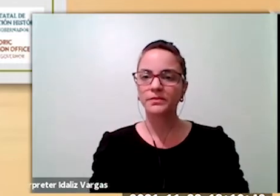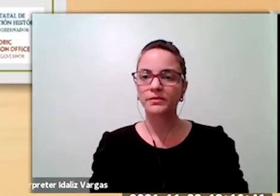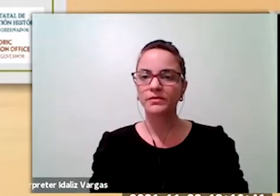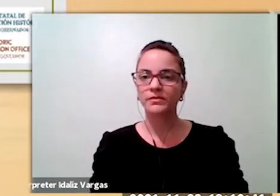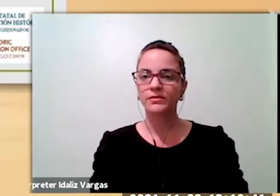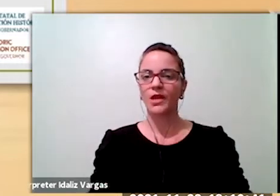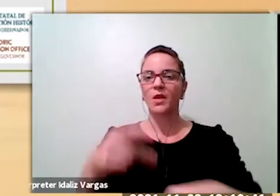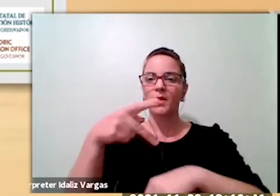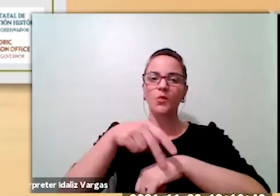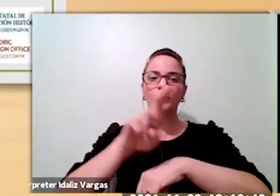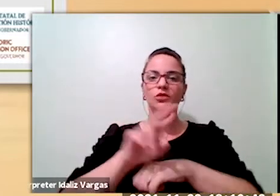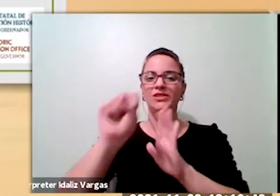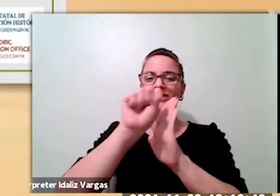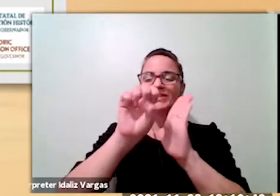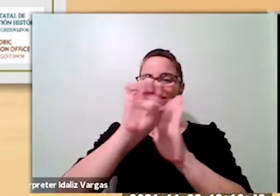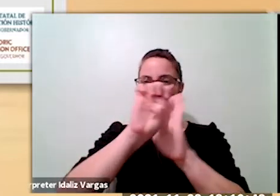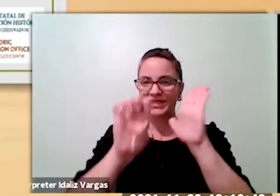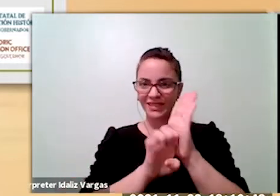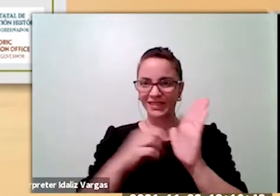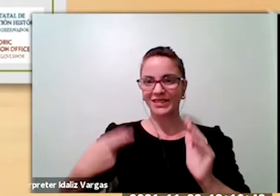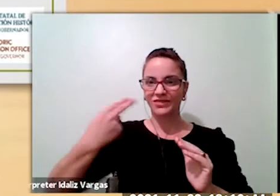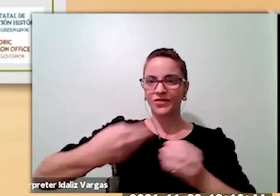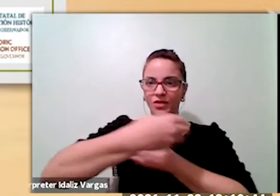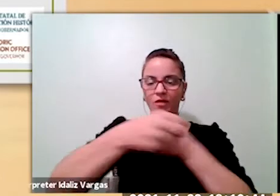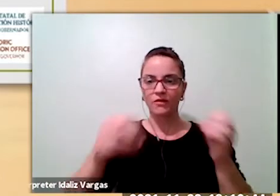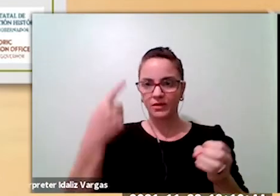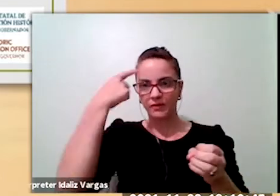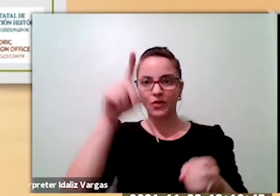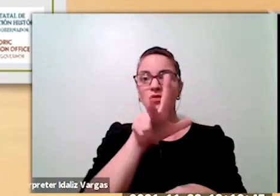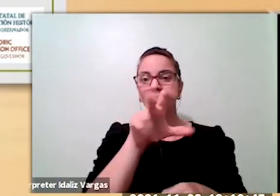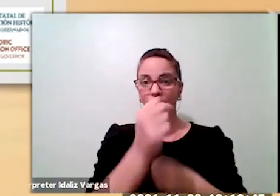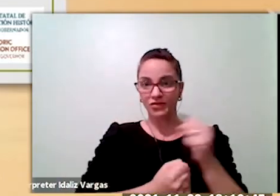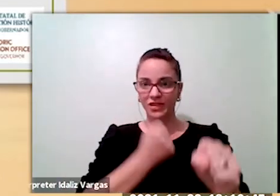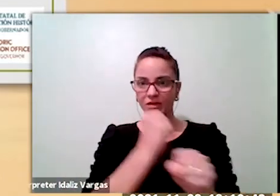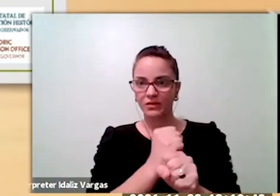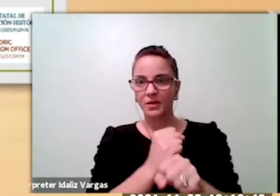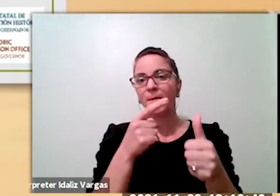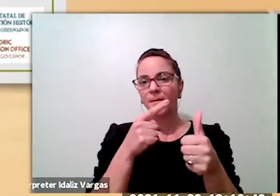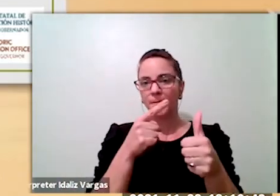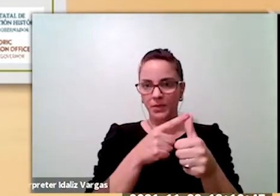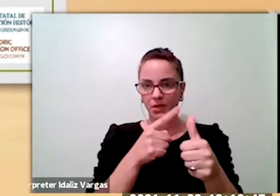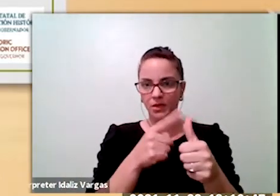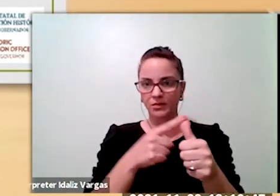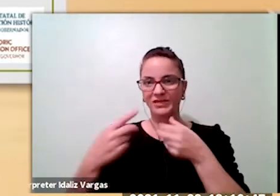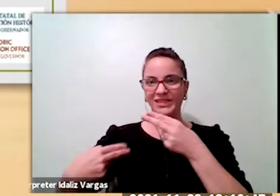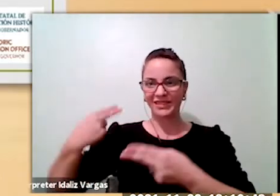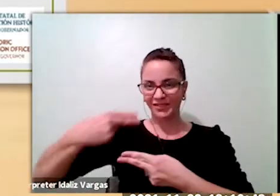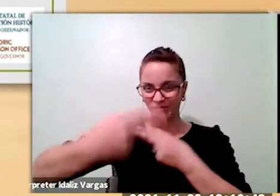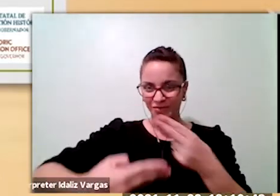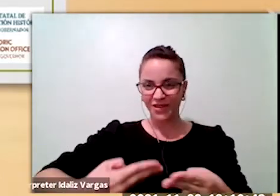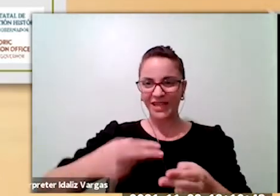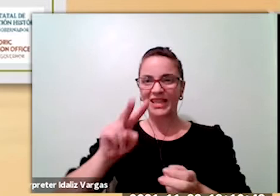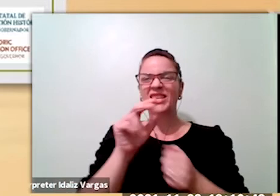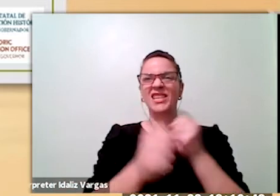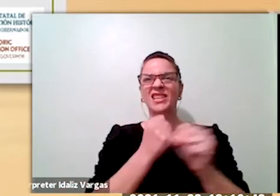in the Puerto Rico State Historic Preservation Office for 30 years, first a state historian, and after 2000,